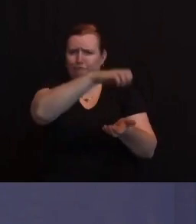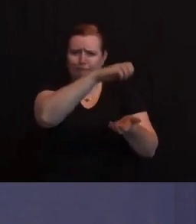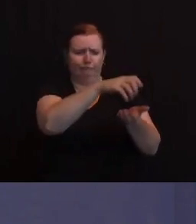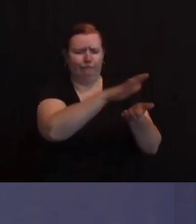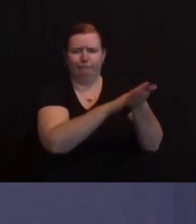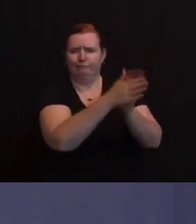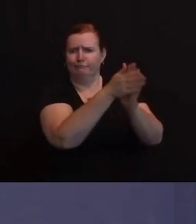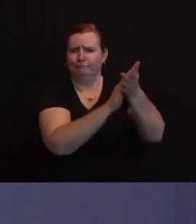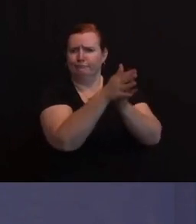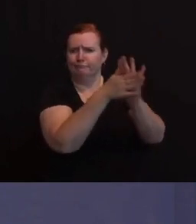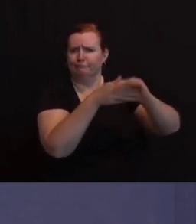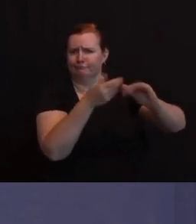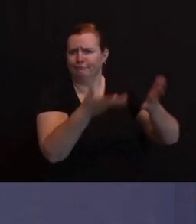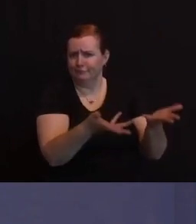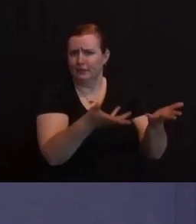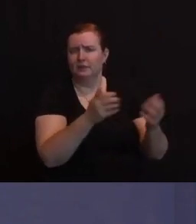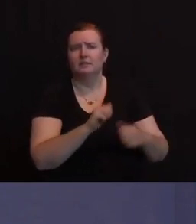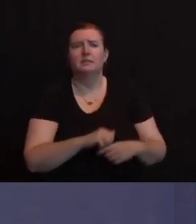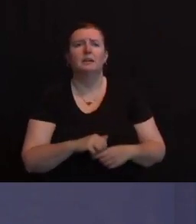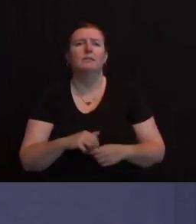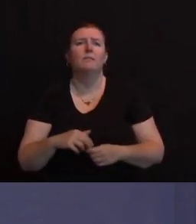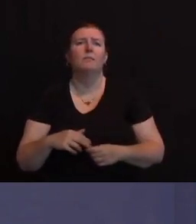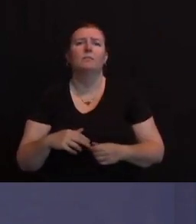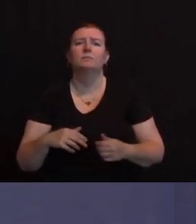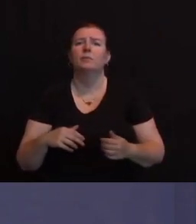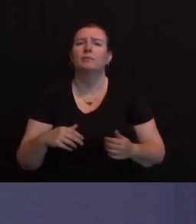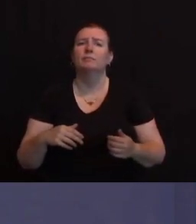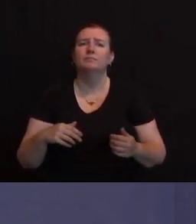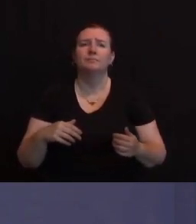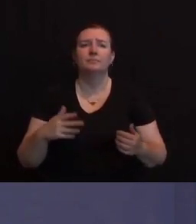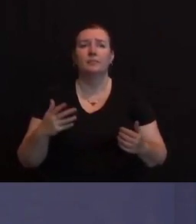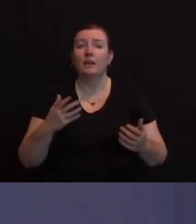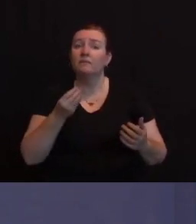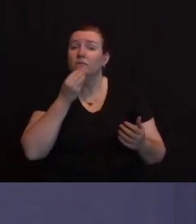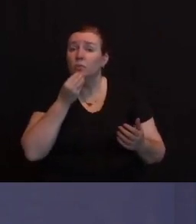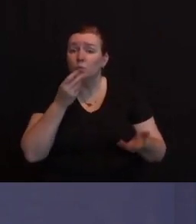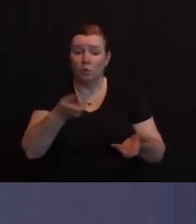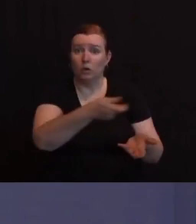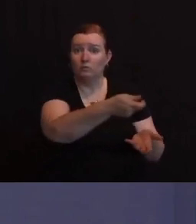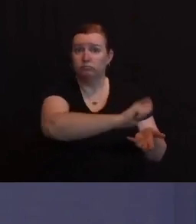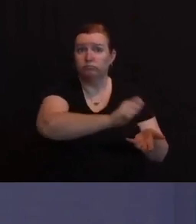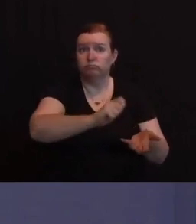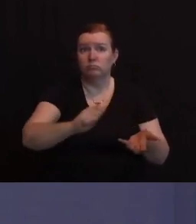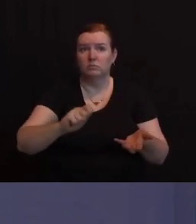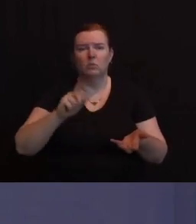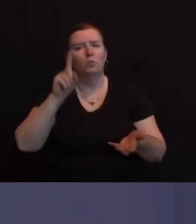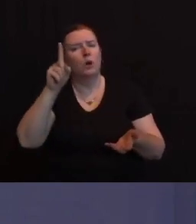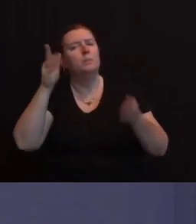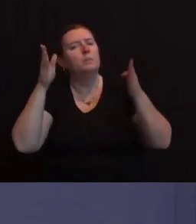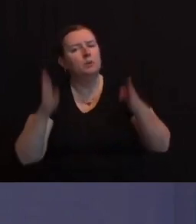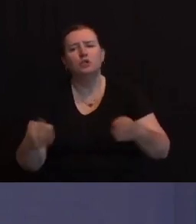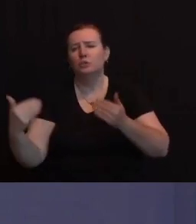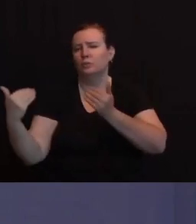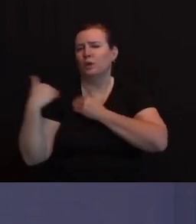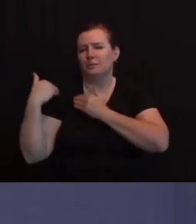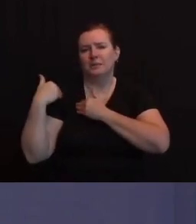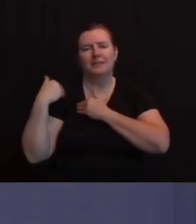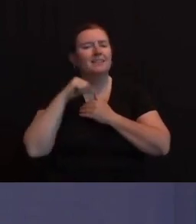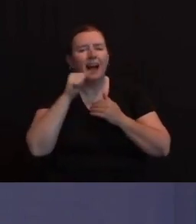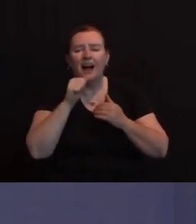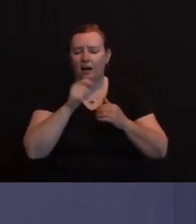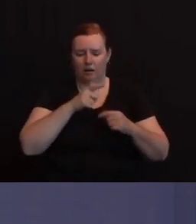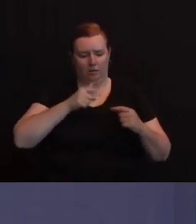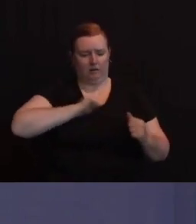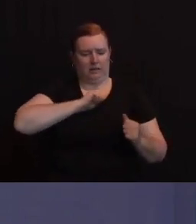example, consider identifying one person to serve all the food so that multiple people are not handling the serving utensils.